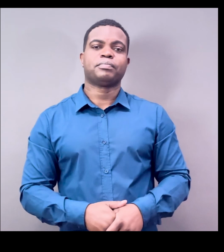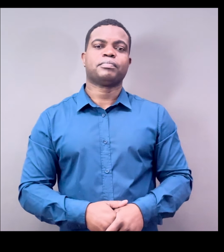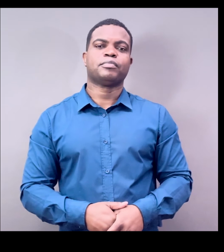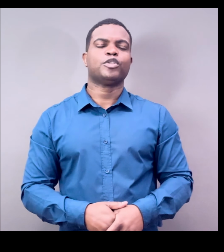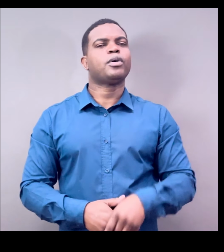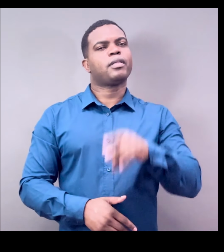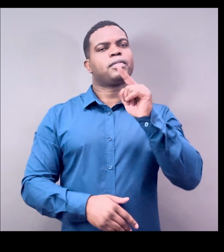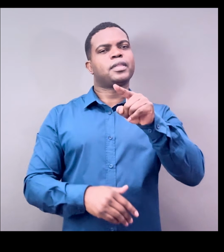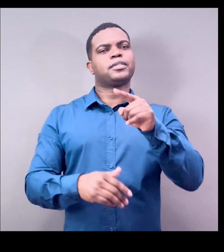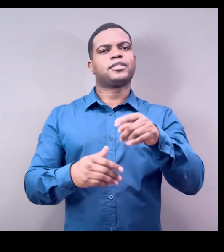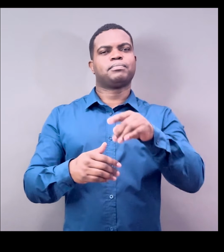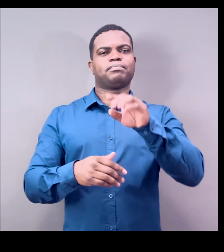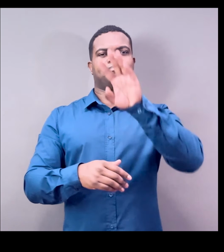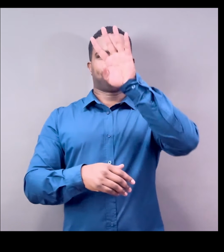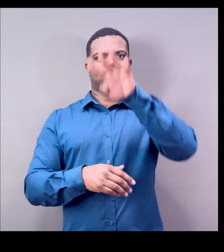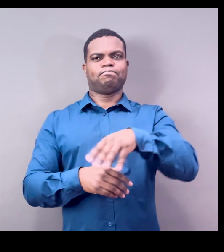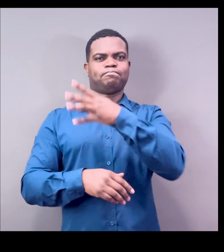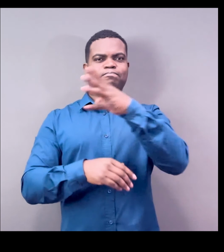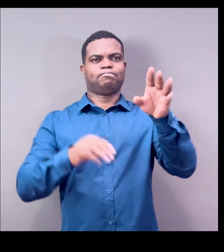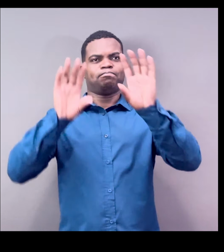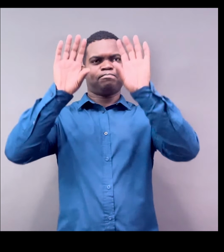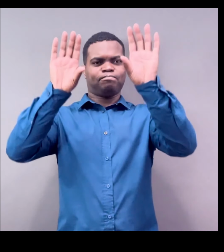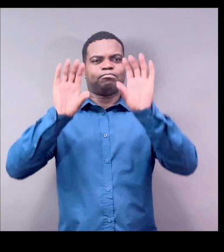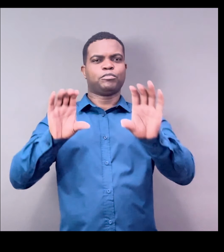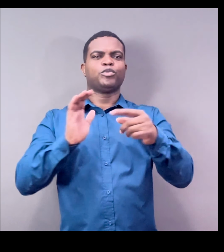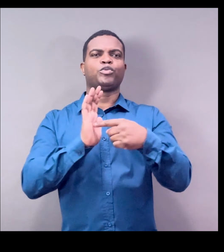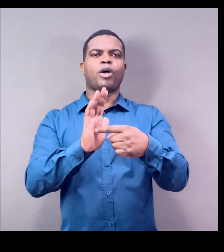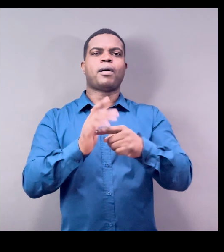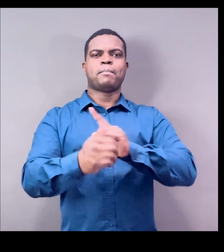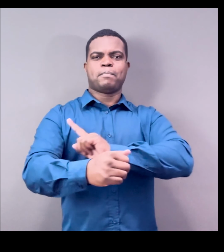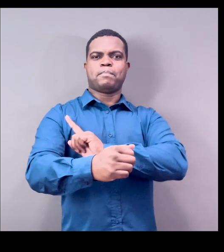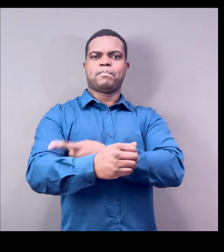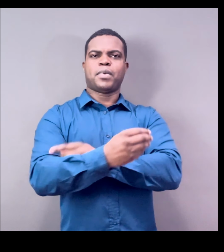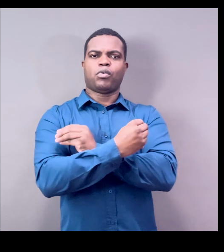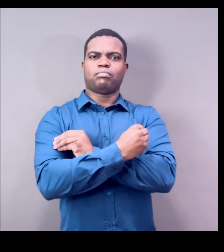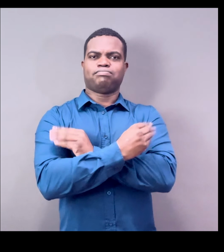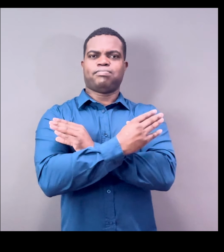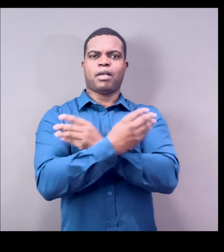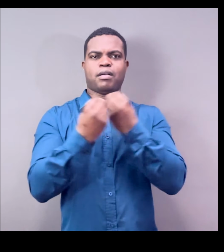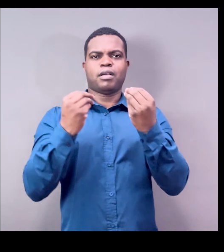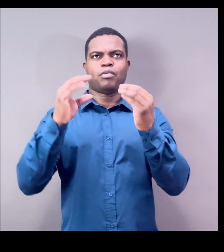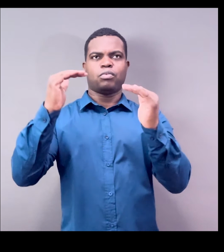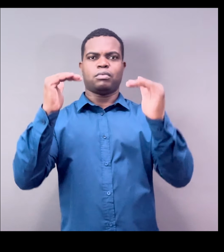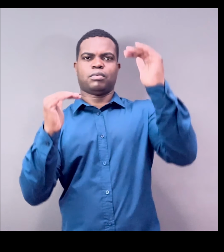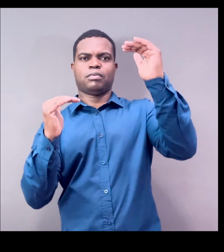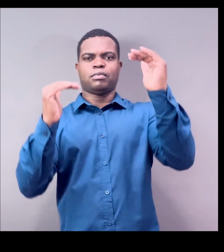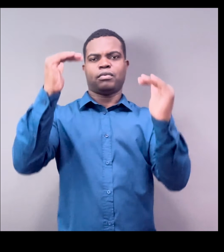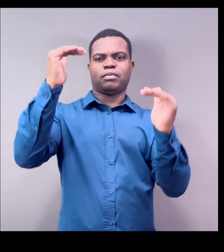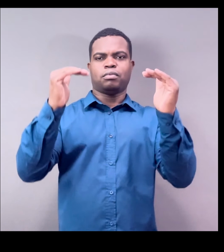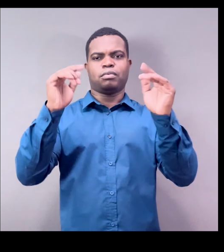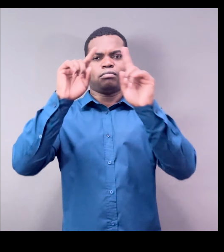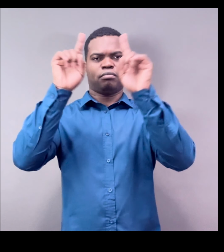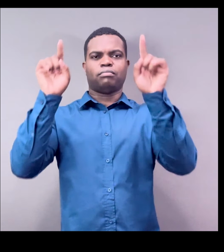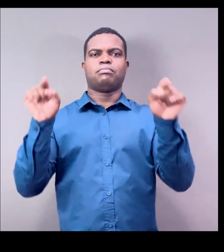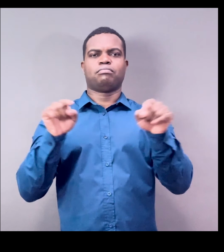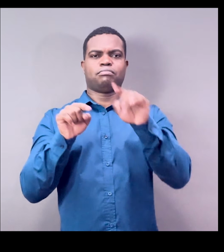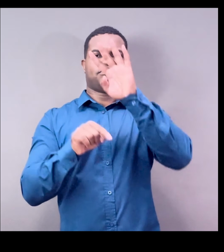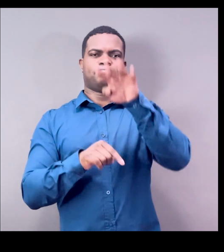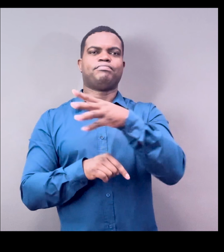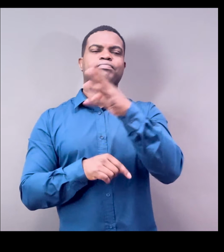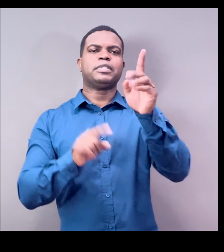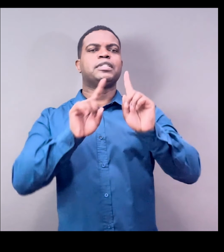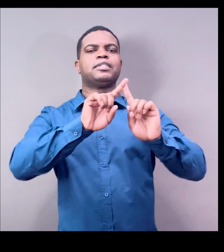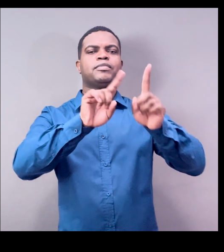This is called the power interest grid, and it is very important. You need to map out your